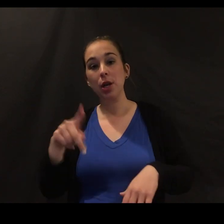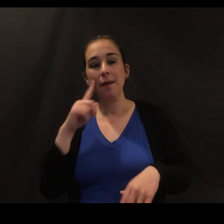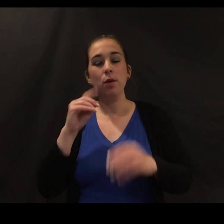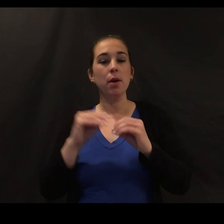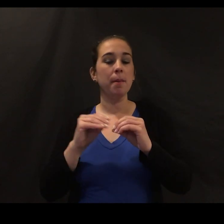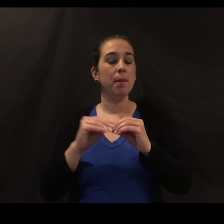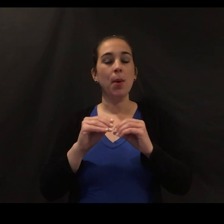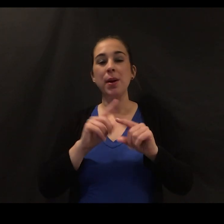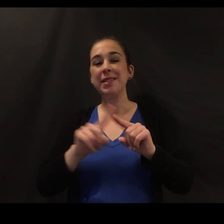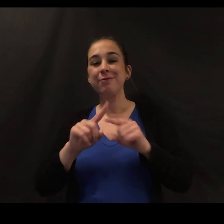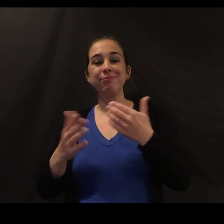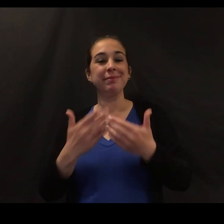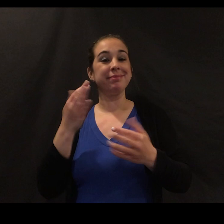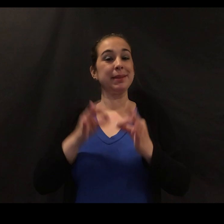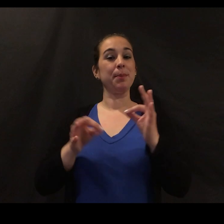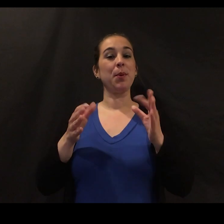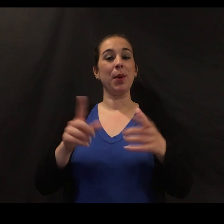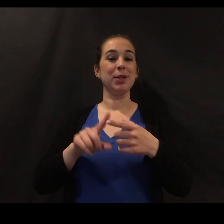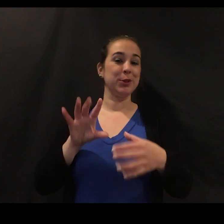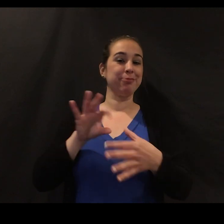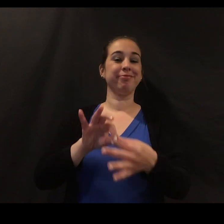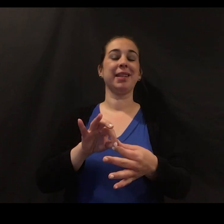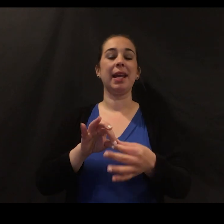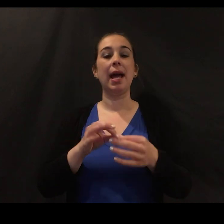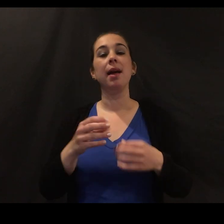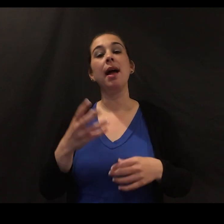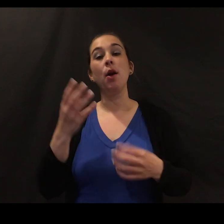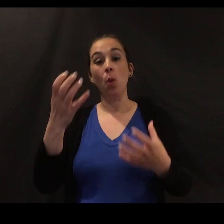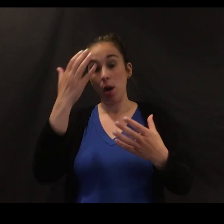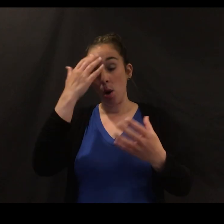And to stay in the loop with Redeemer events, be sure to visit